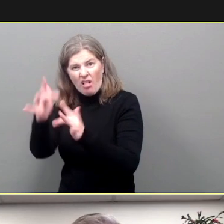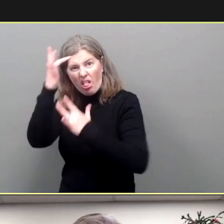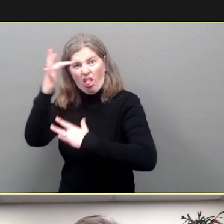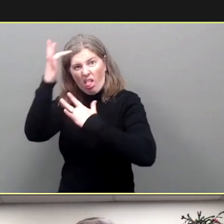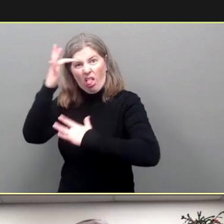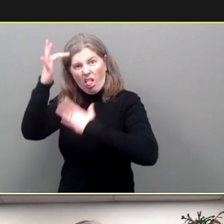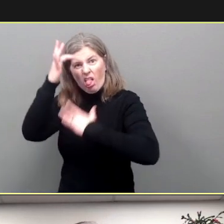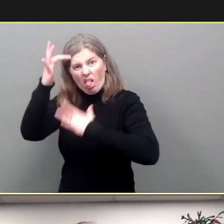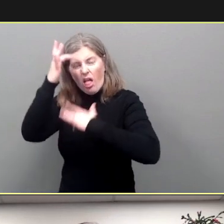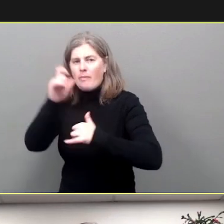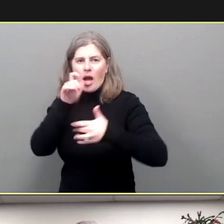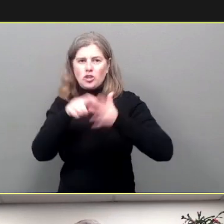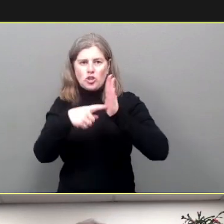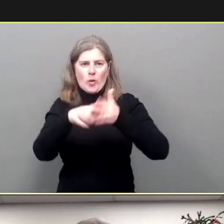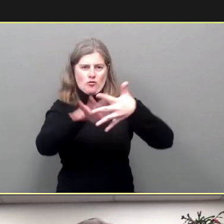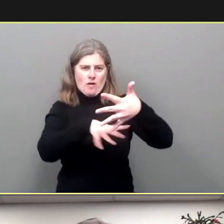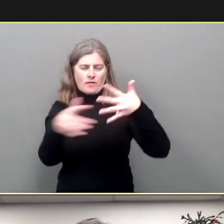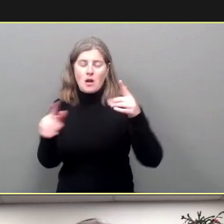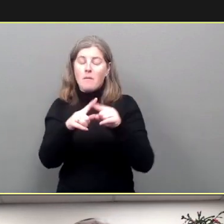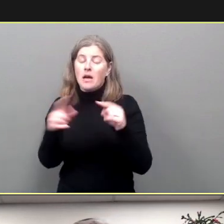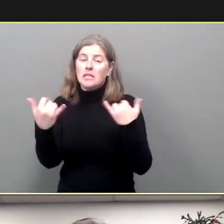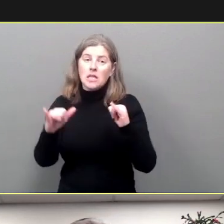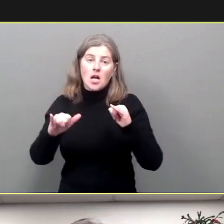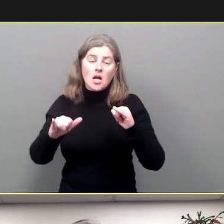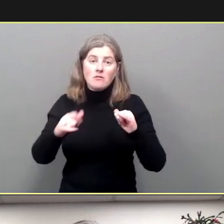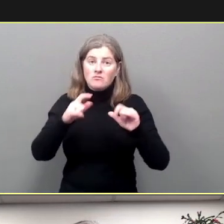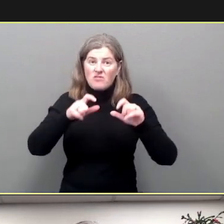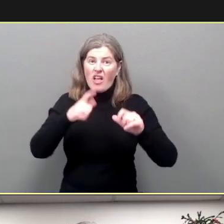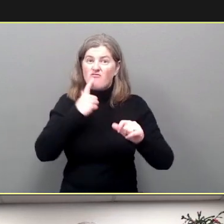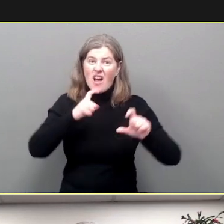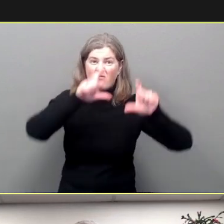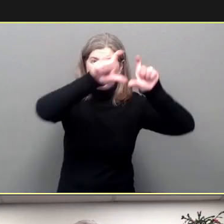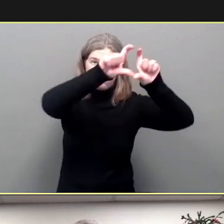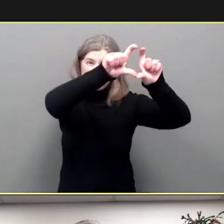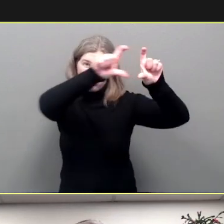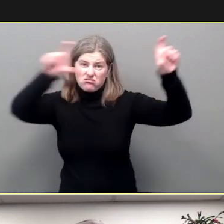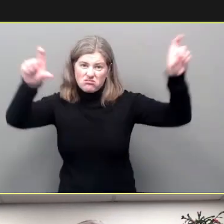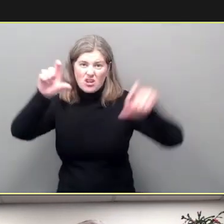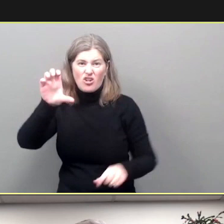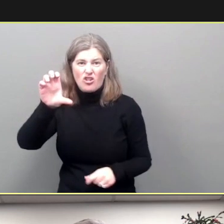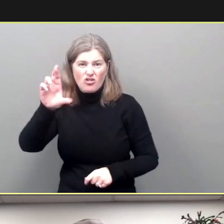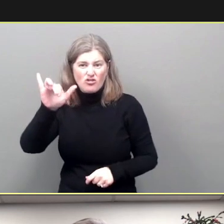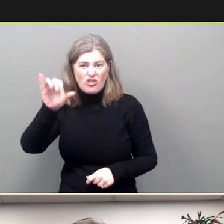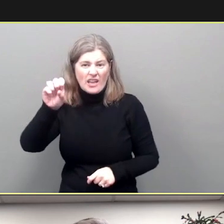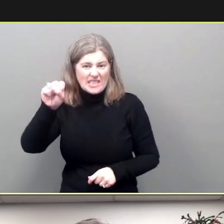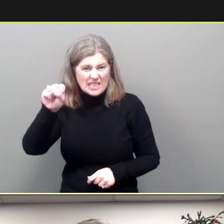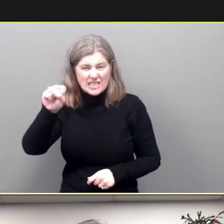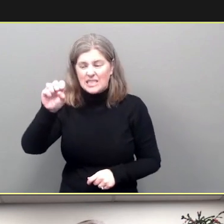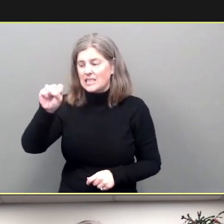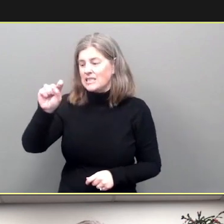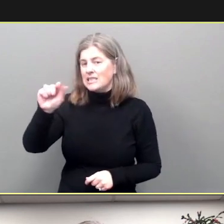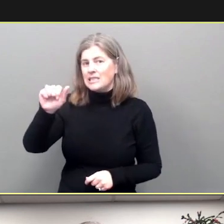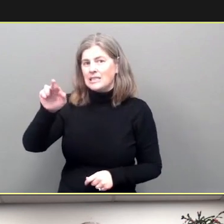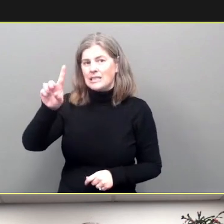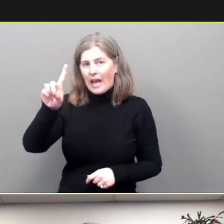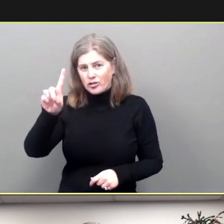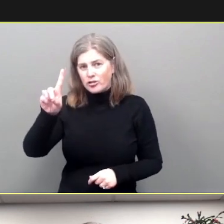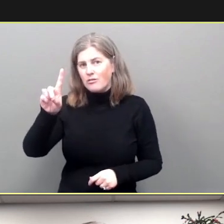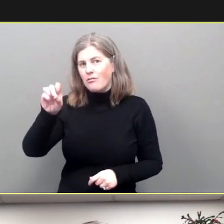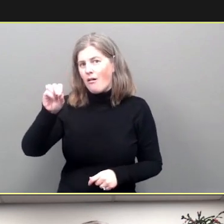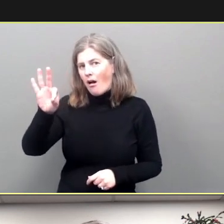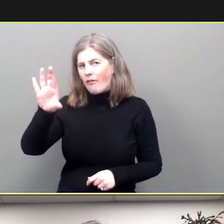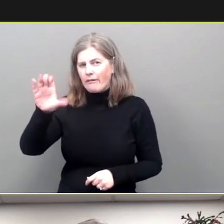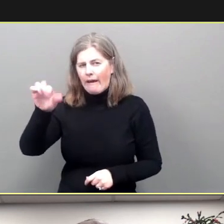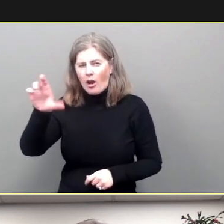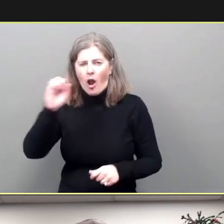the graphs today, but still way up in the crisis standards of care zone for our hospitals. And I'll show you a little bit more about that in a